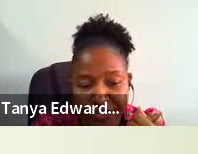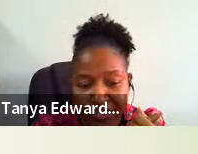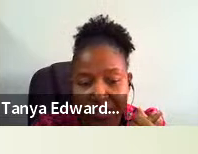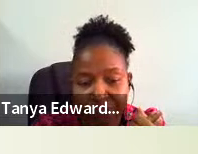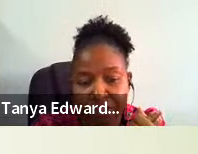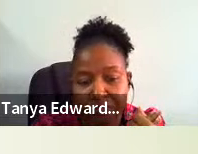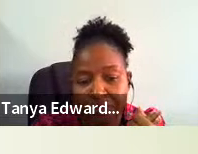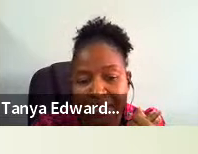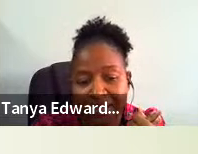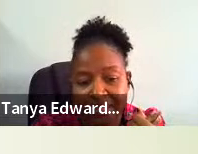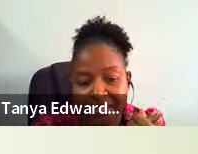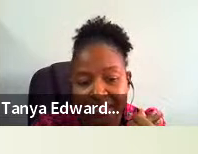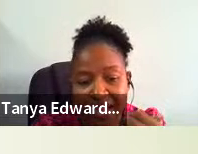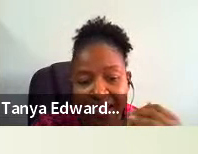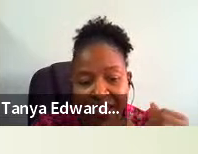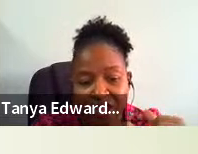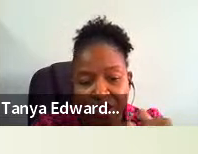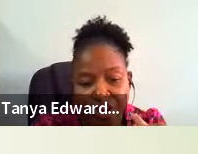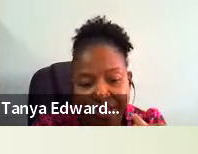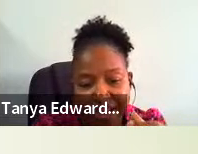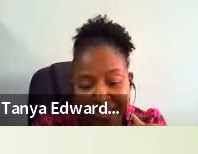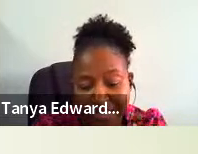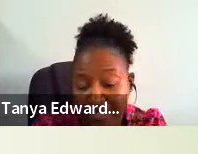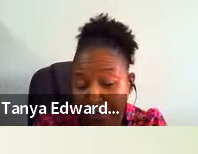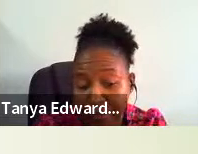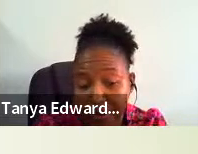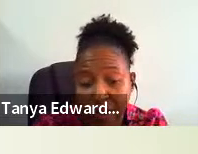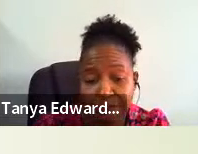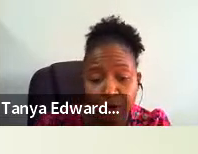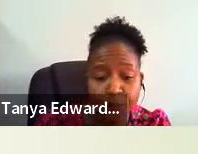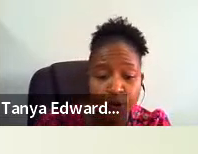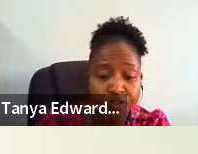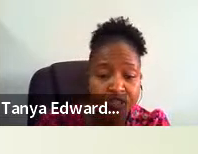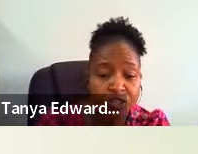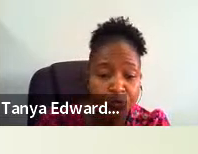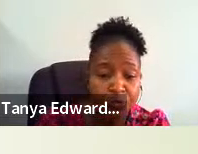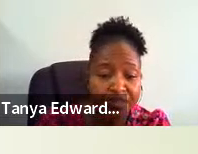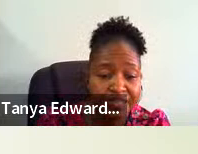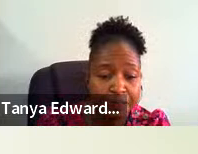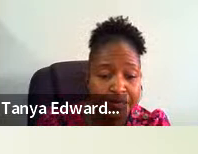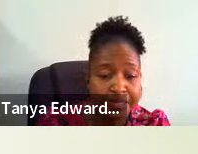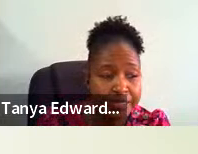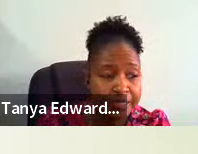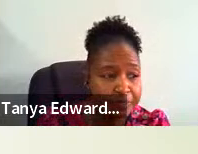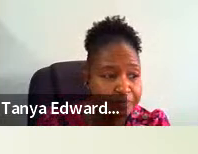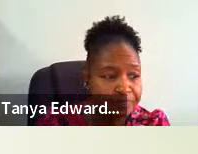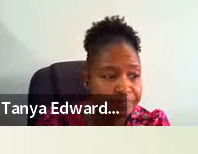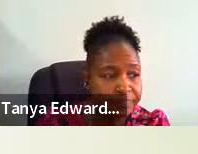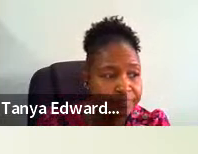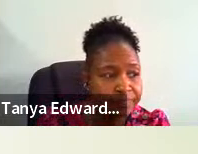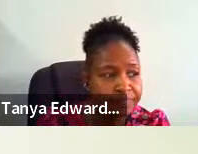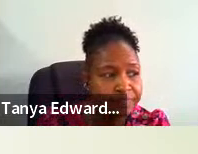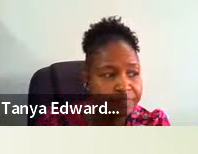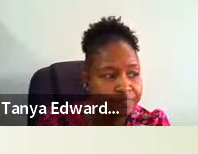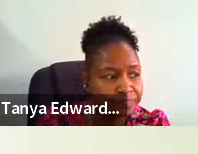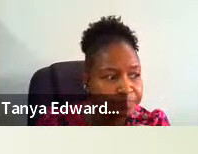and service delivery modalities that are not accessible for persons with disabilities.